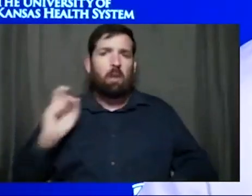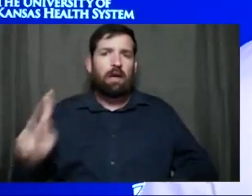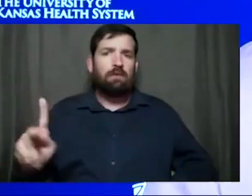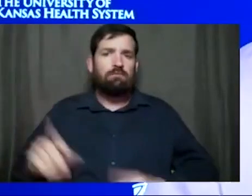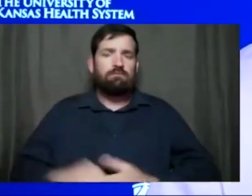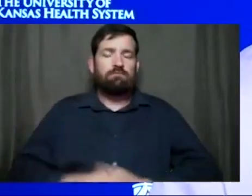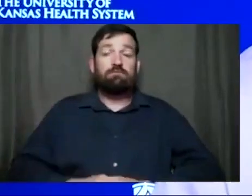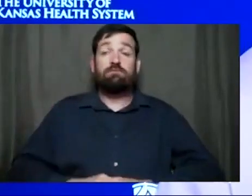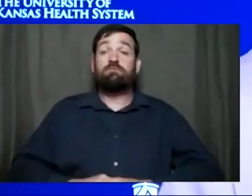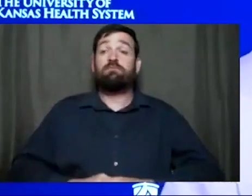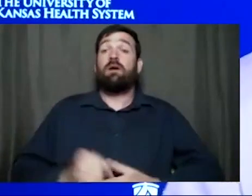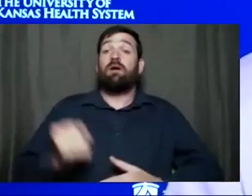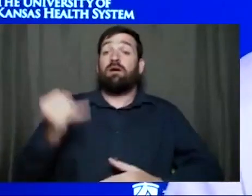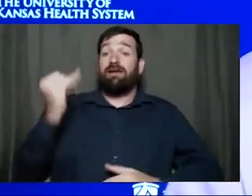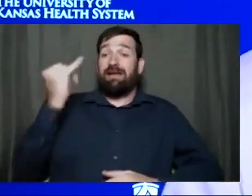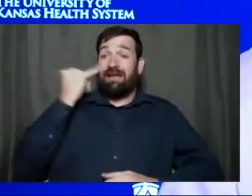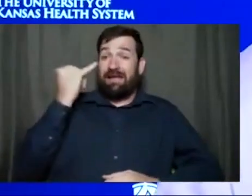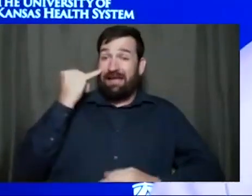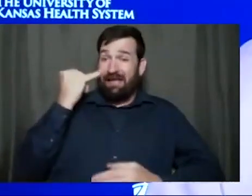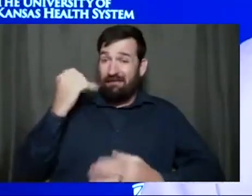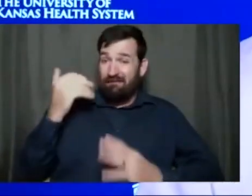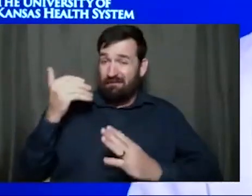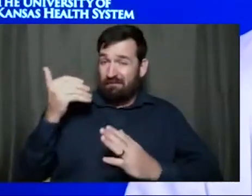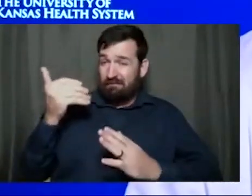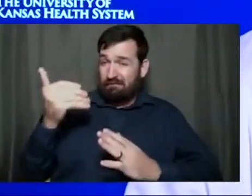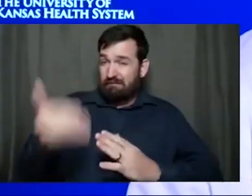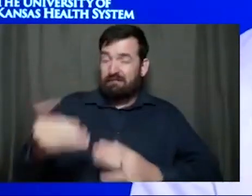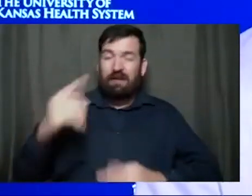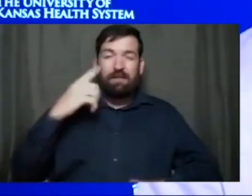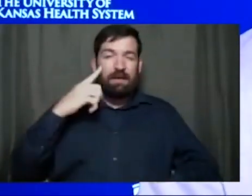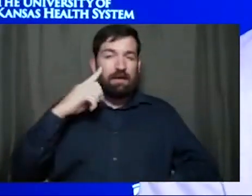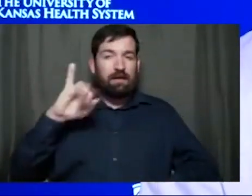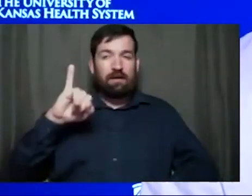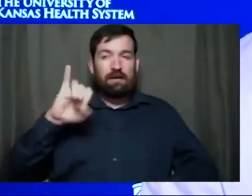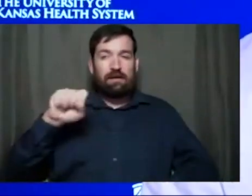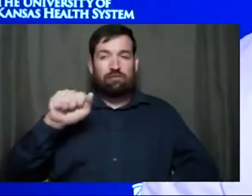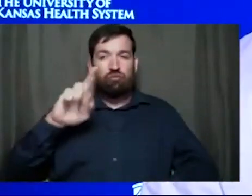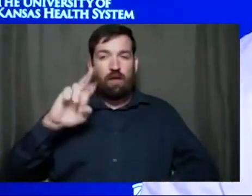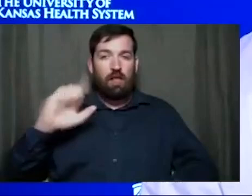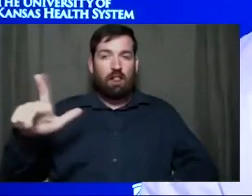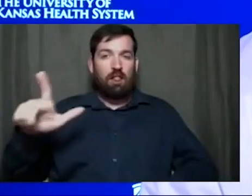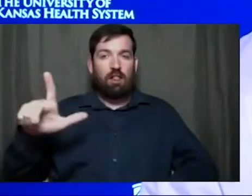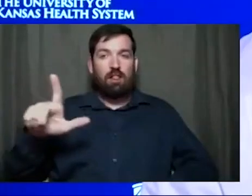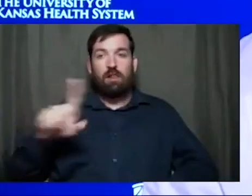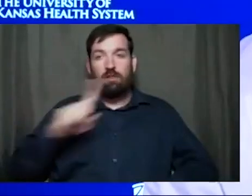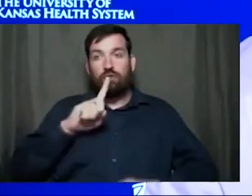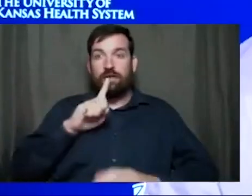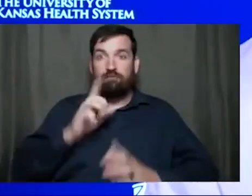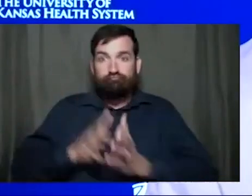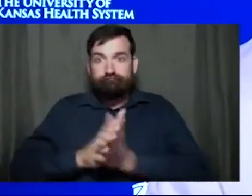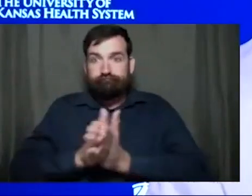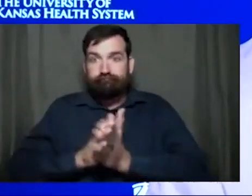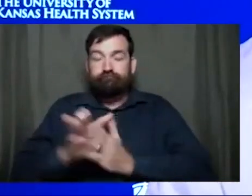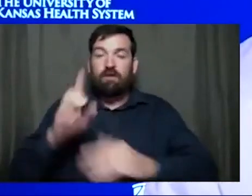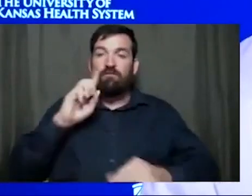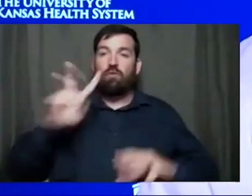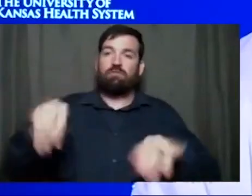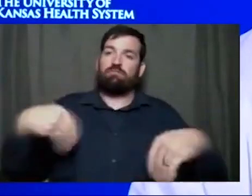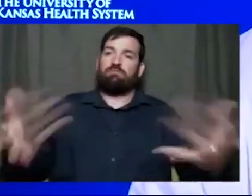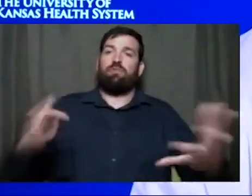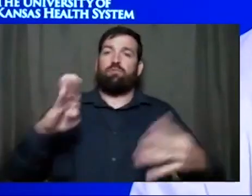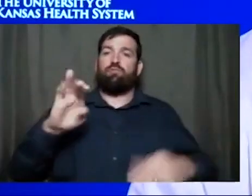in the direction, and I think Israel is pretty proactive in moving in the direction of giving boosters to everybody who is